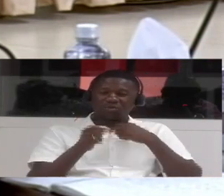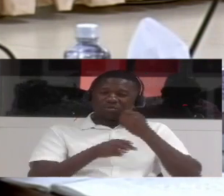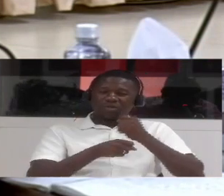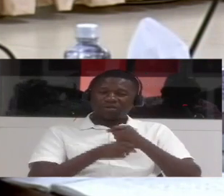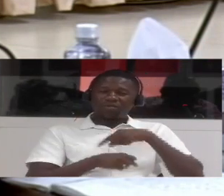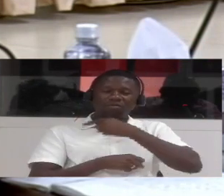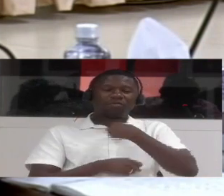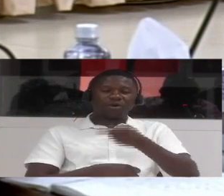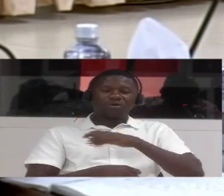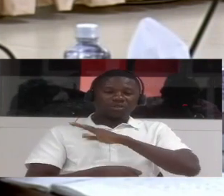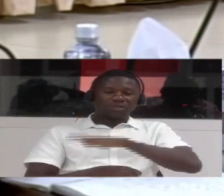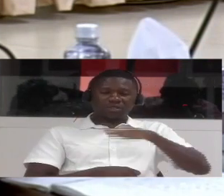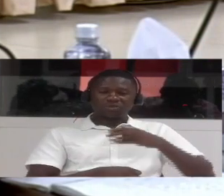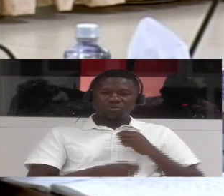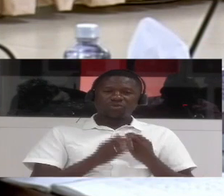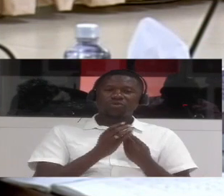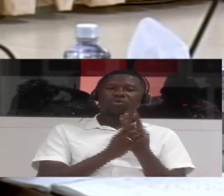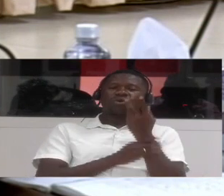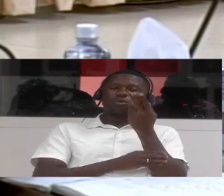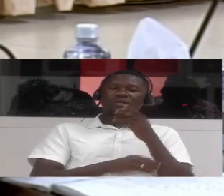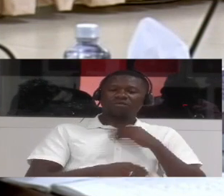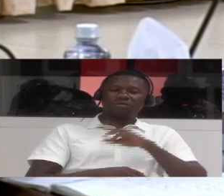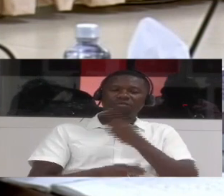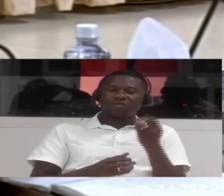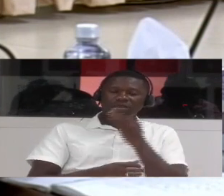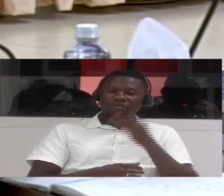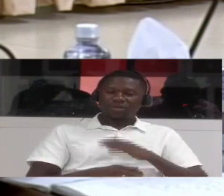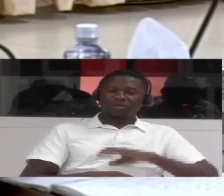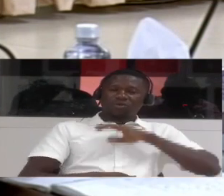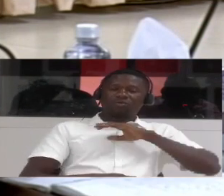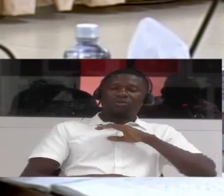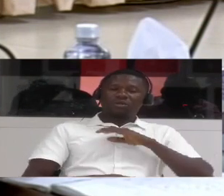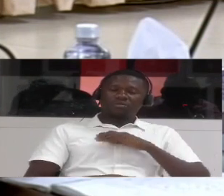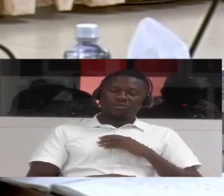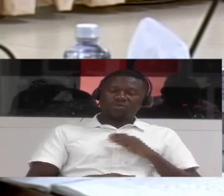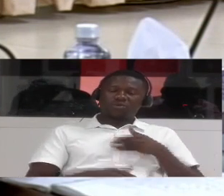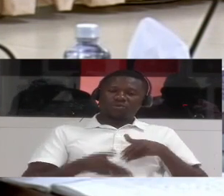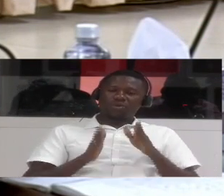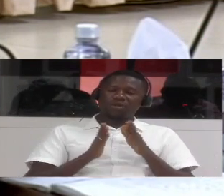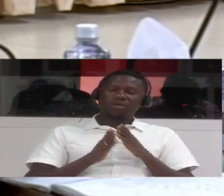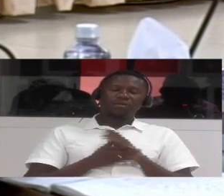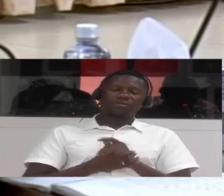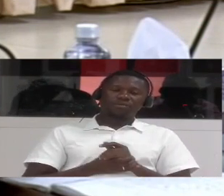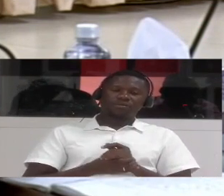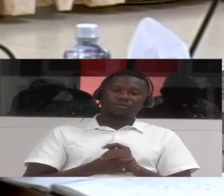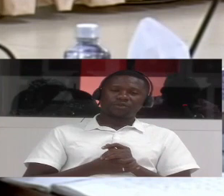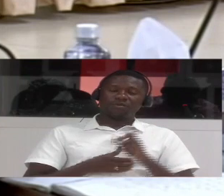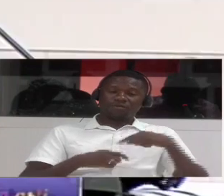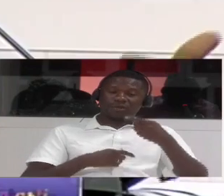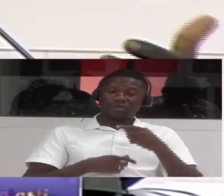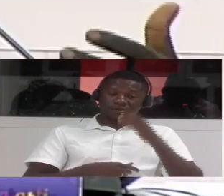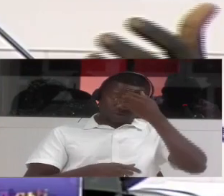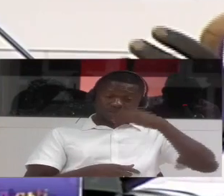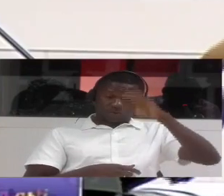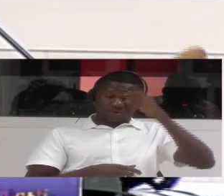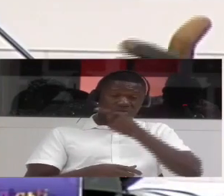children to grow up, I mean, in a very comfortable manner. And for the Commission's work,